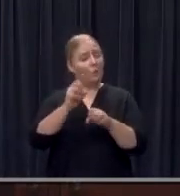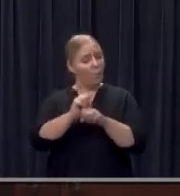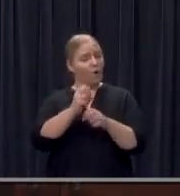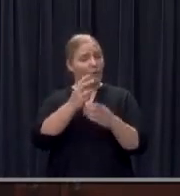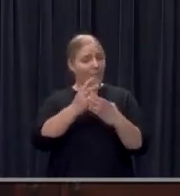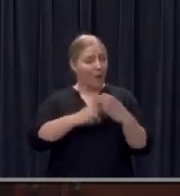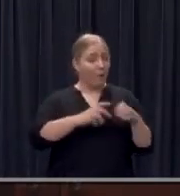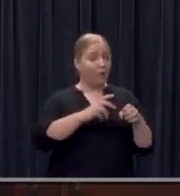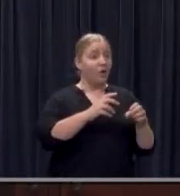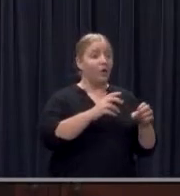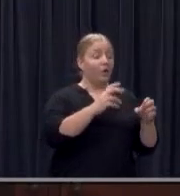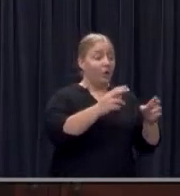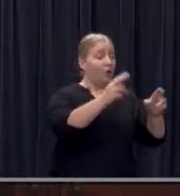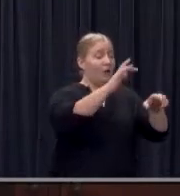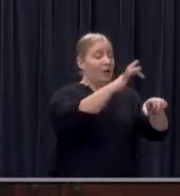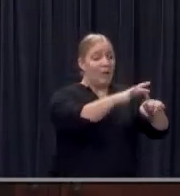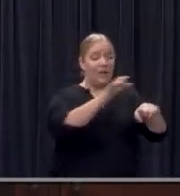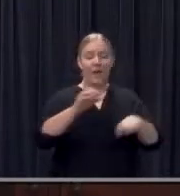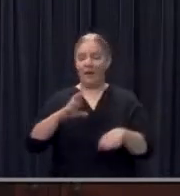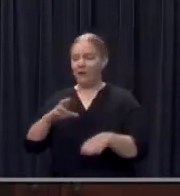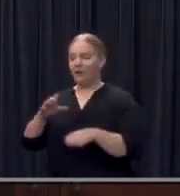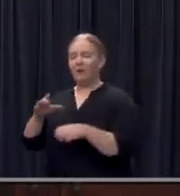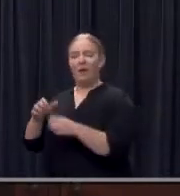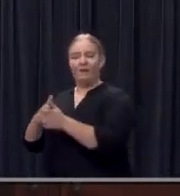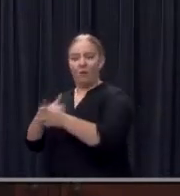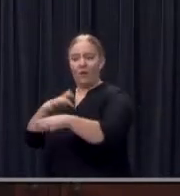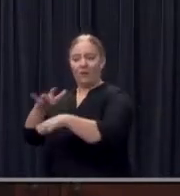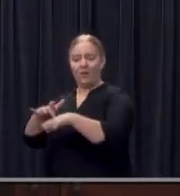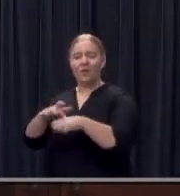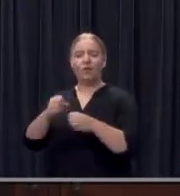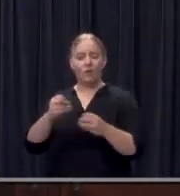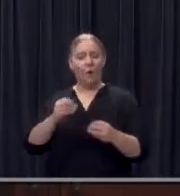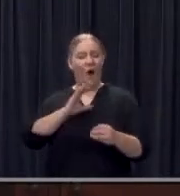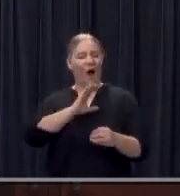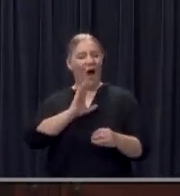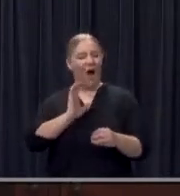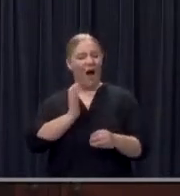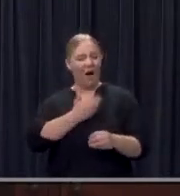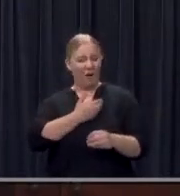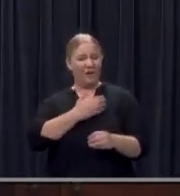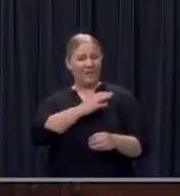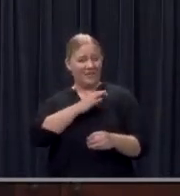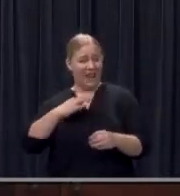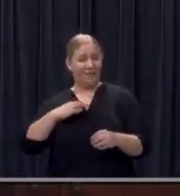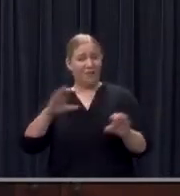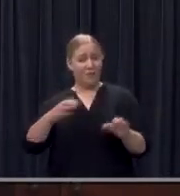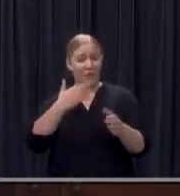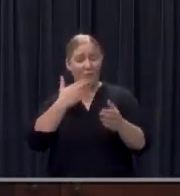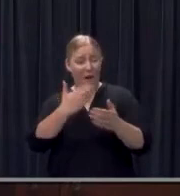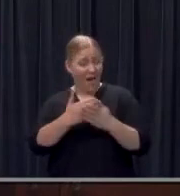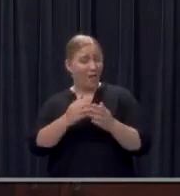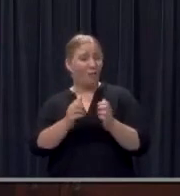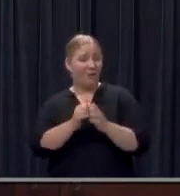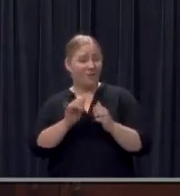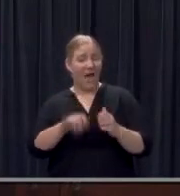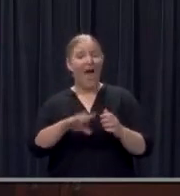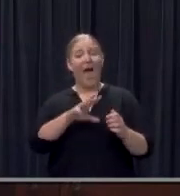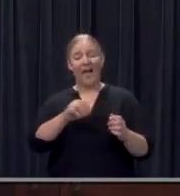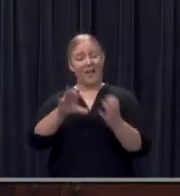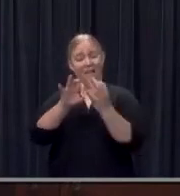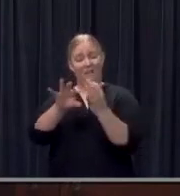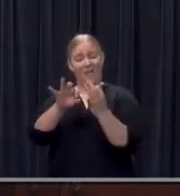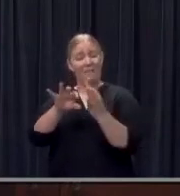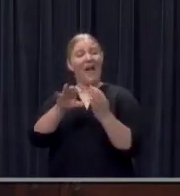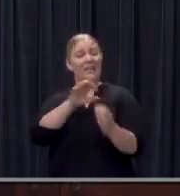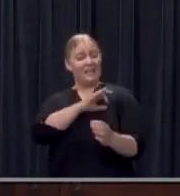but our staff have been extremely receptive, and frankly, our feedback's just been off the charts from our staff about just them